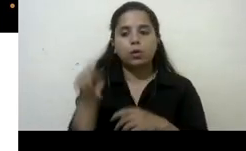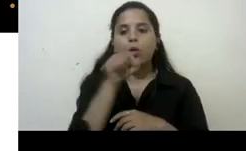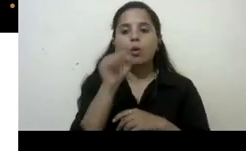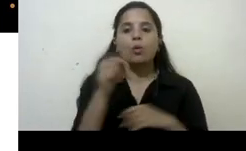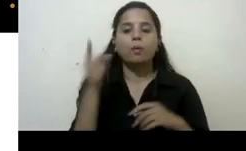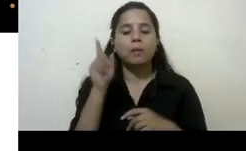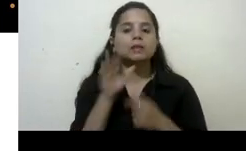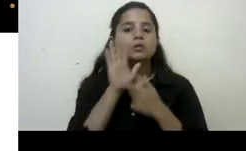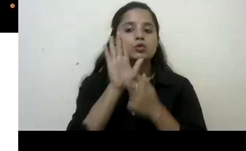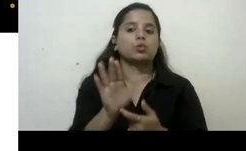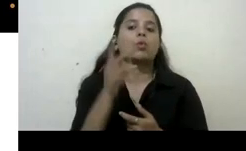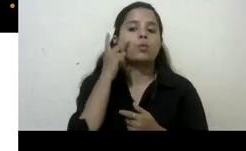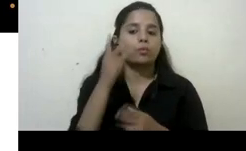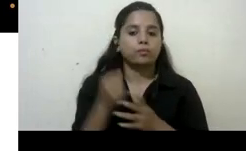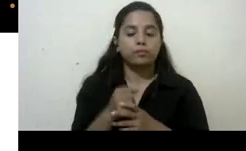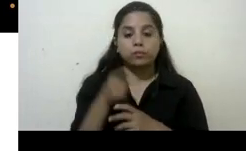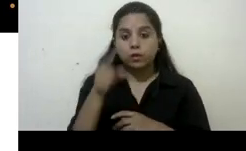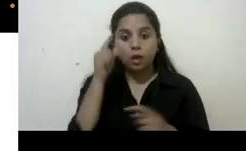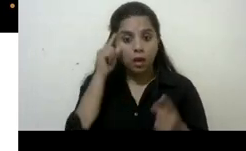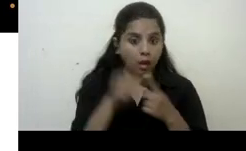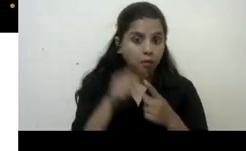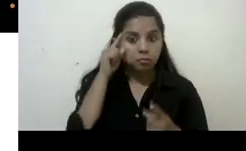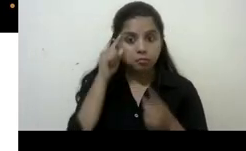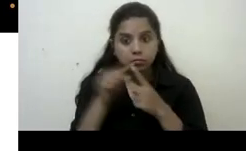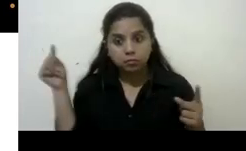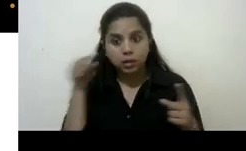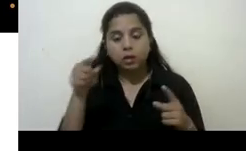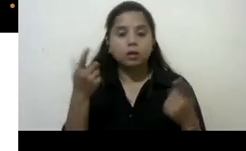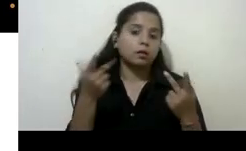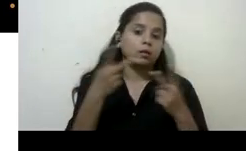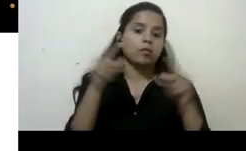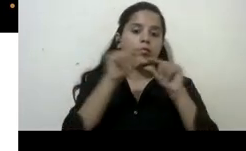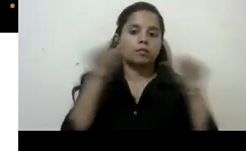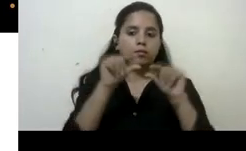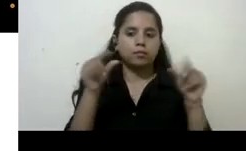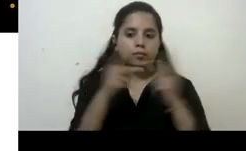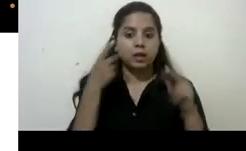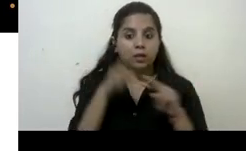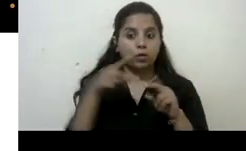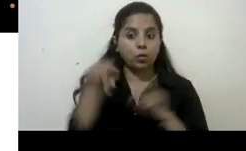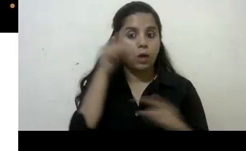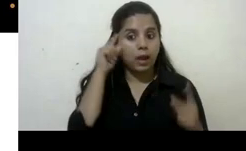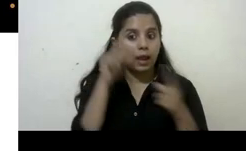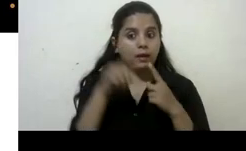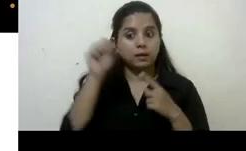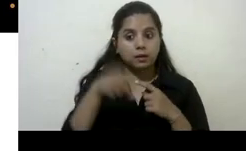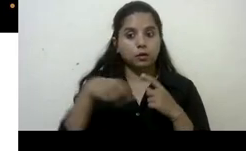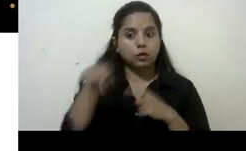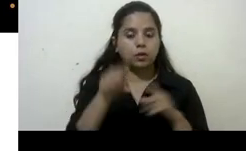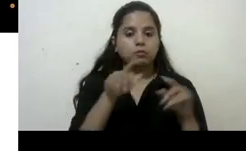indicate whether you agree or disagree with these statements. If you agree with these statements, you have to